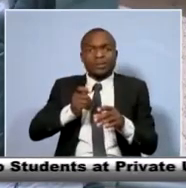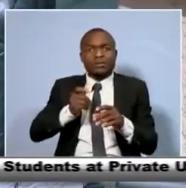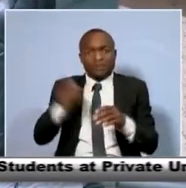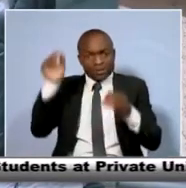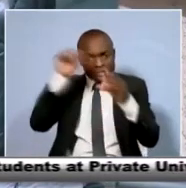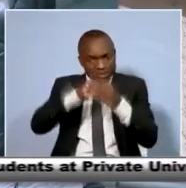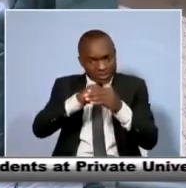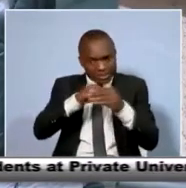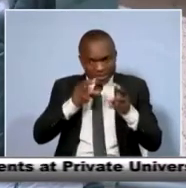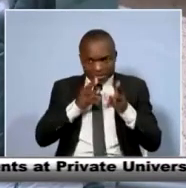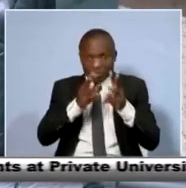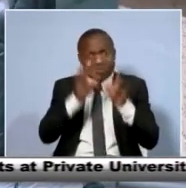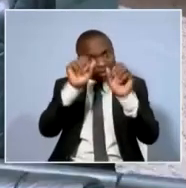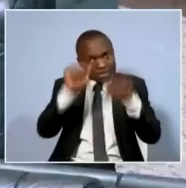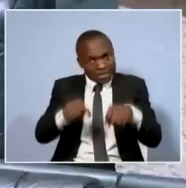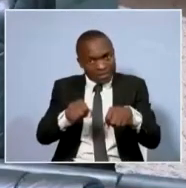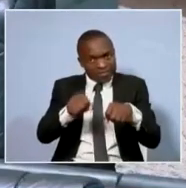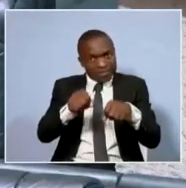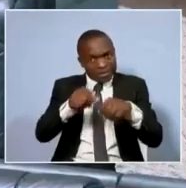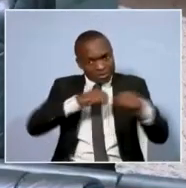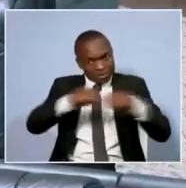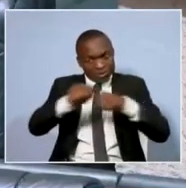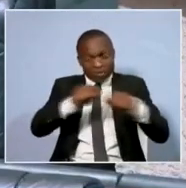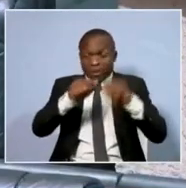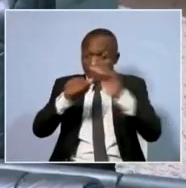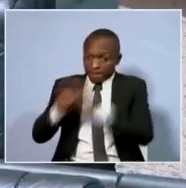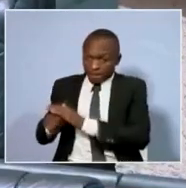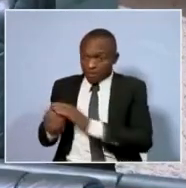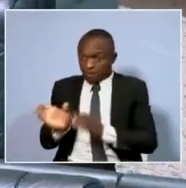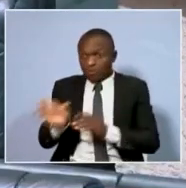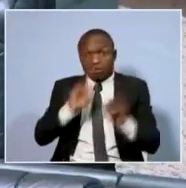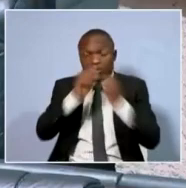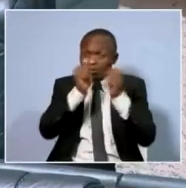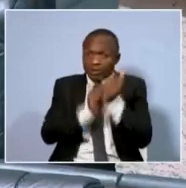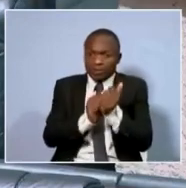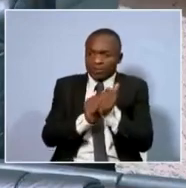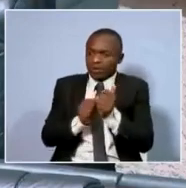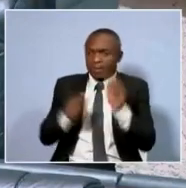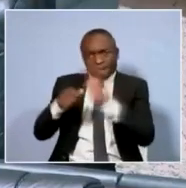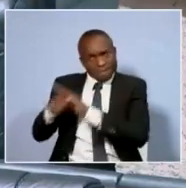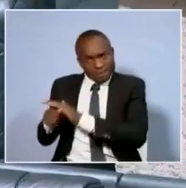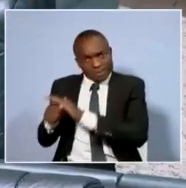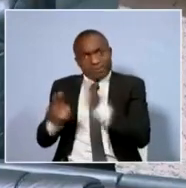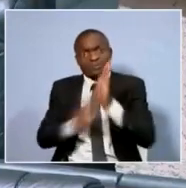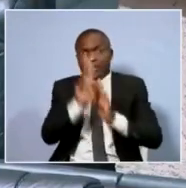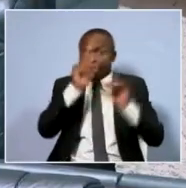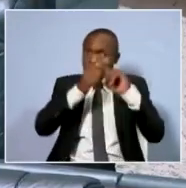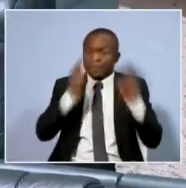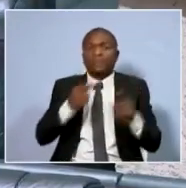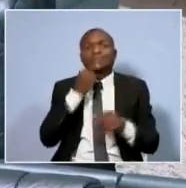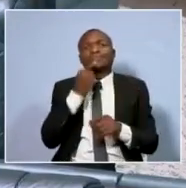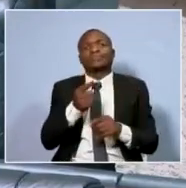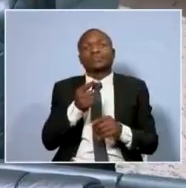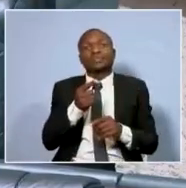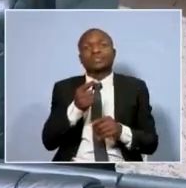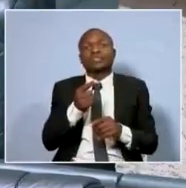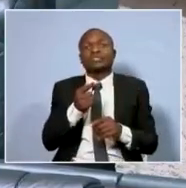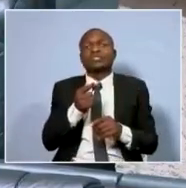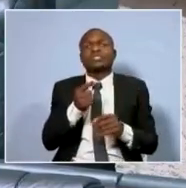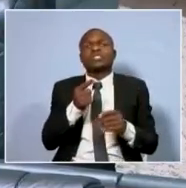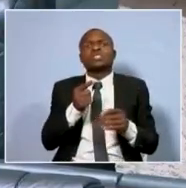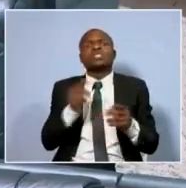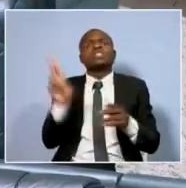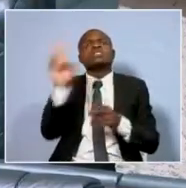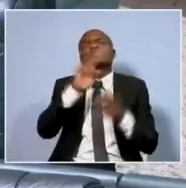sense that it can be driven by the private sector, because we are talking about private universities. But to say it's a useless